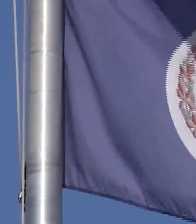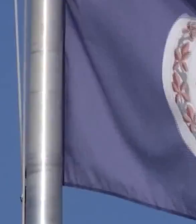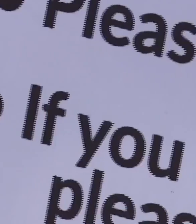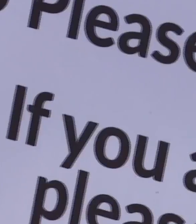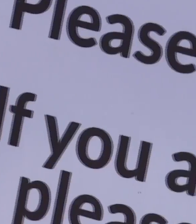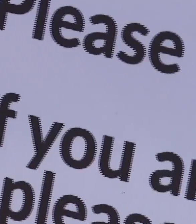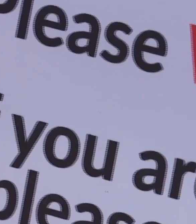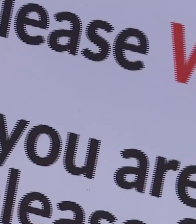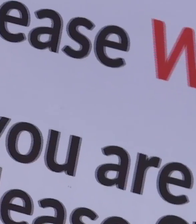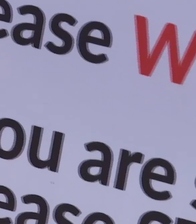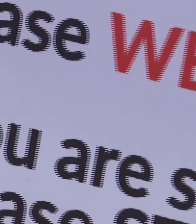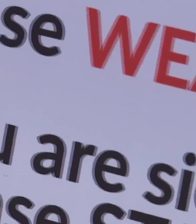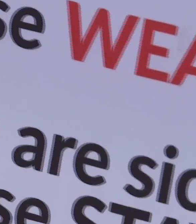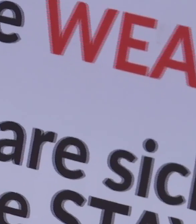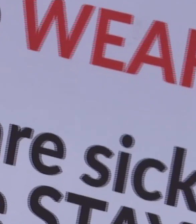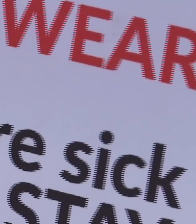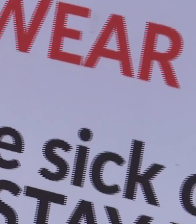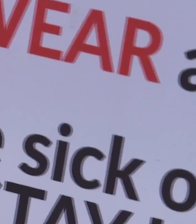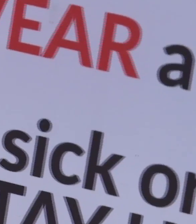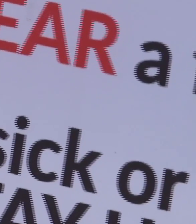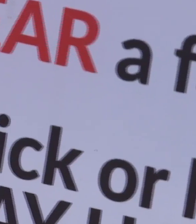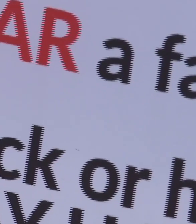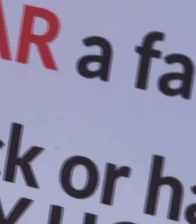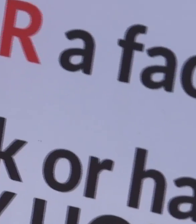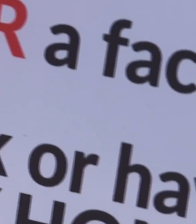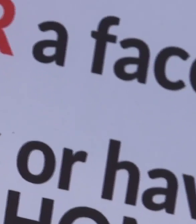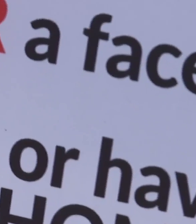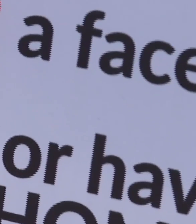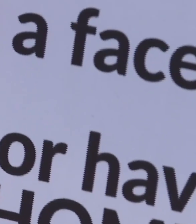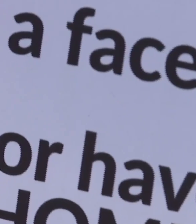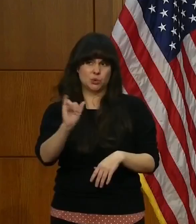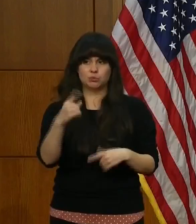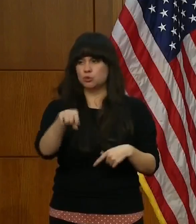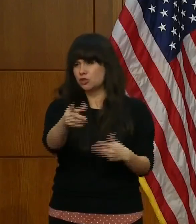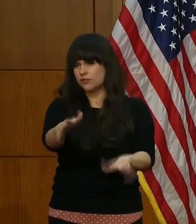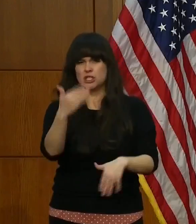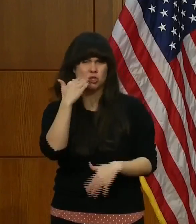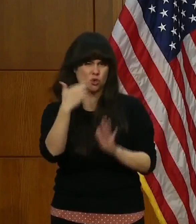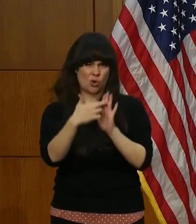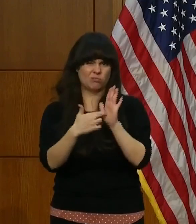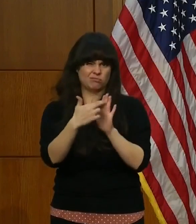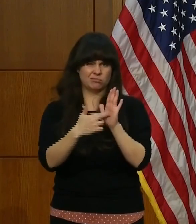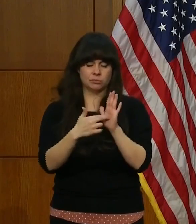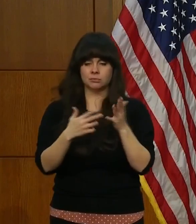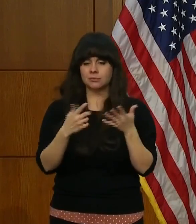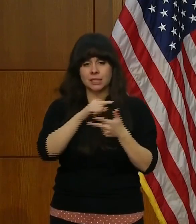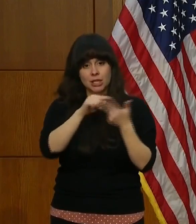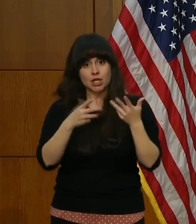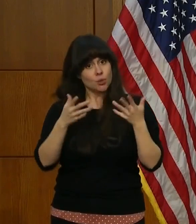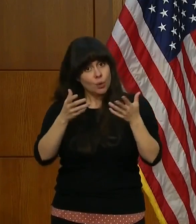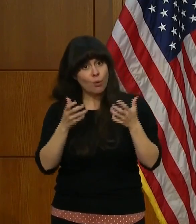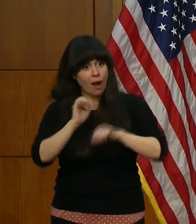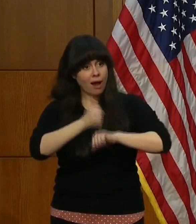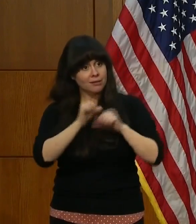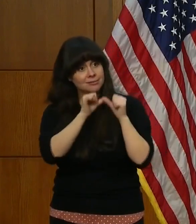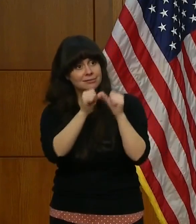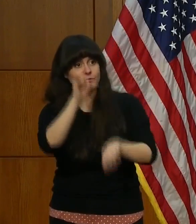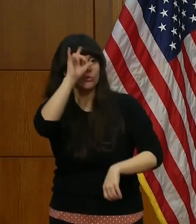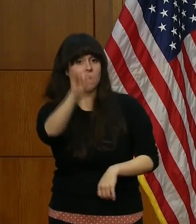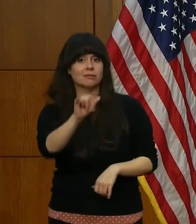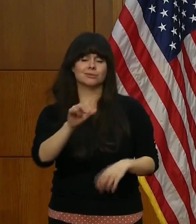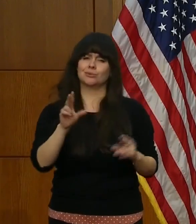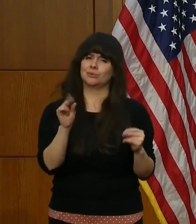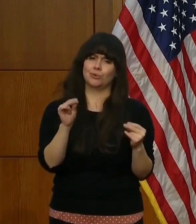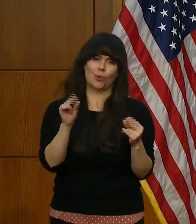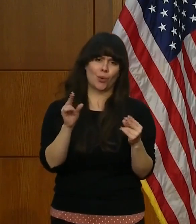for Virginians will stick around at least through the end of February. No one wants these rules around forever, so they are